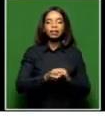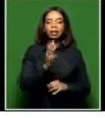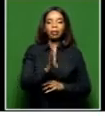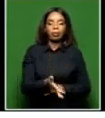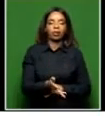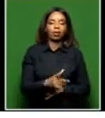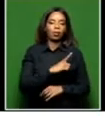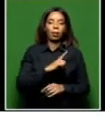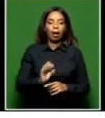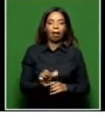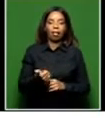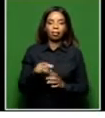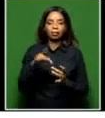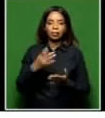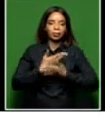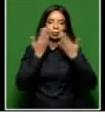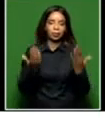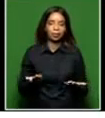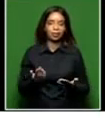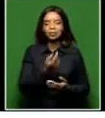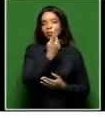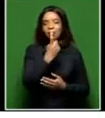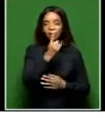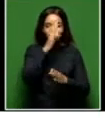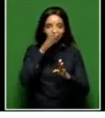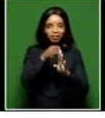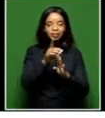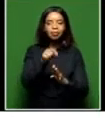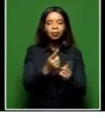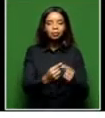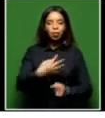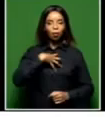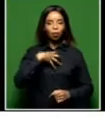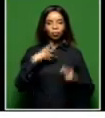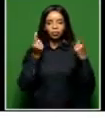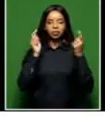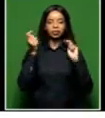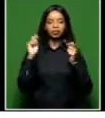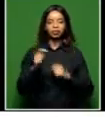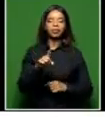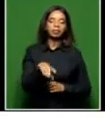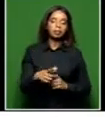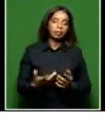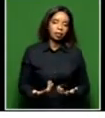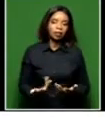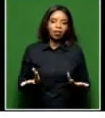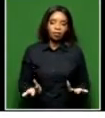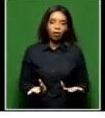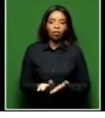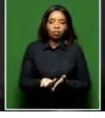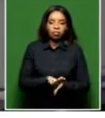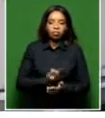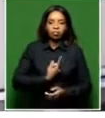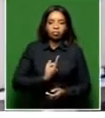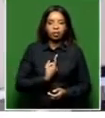We have no other choice to actually host our own events as well. That's the risk you have to